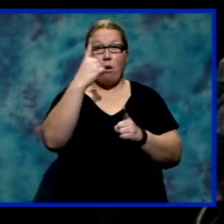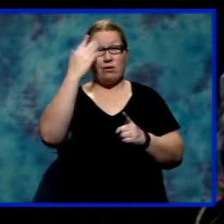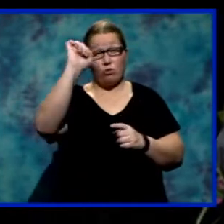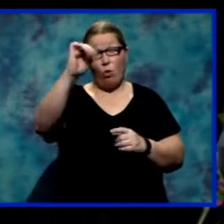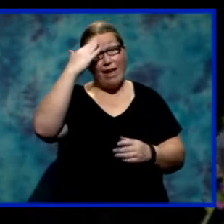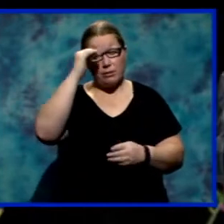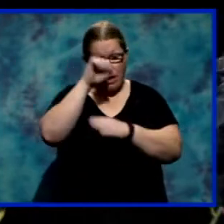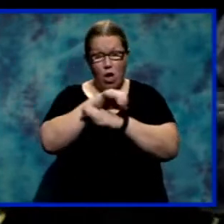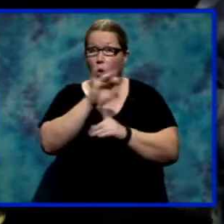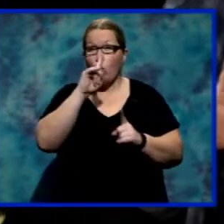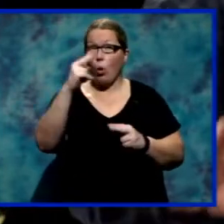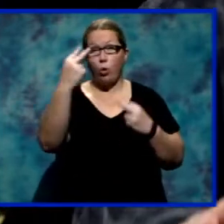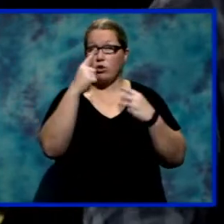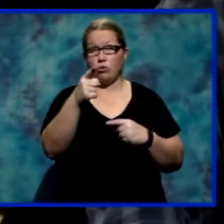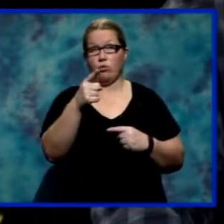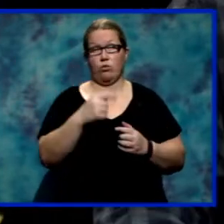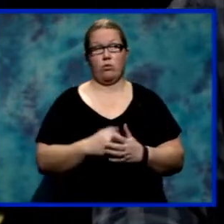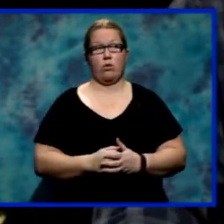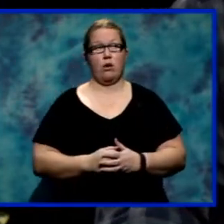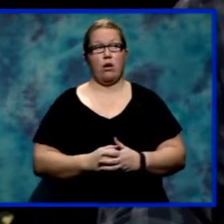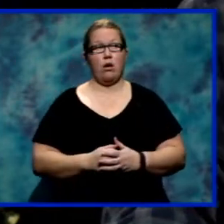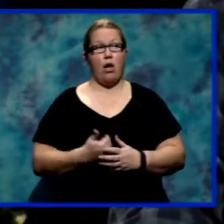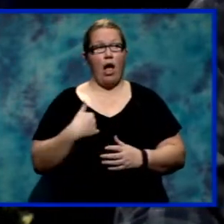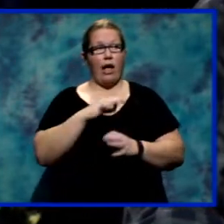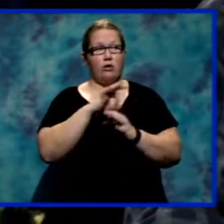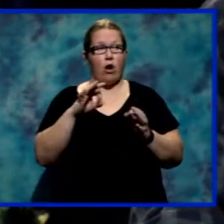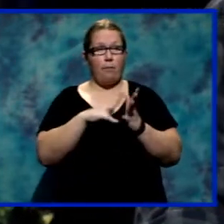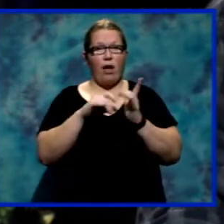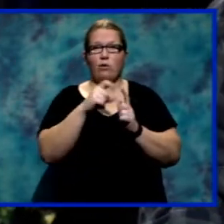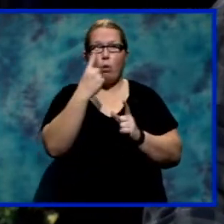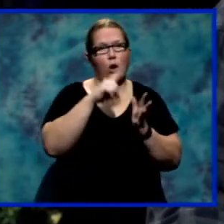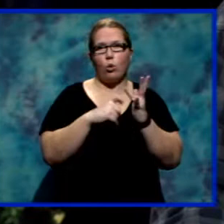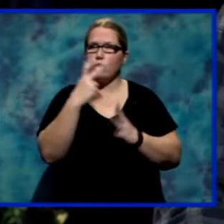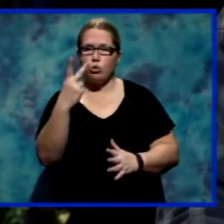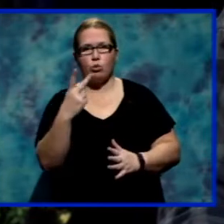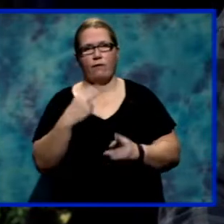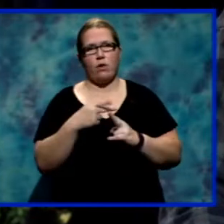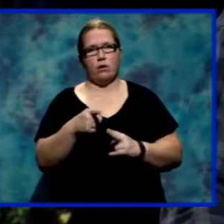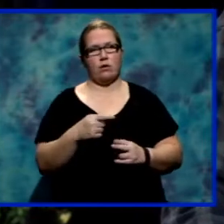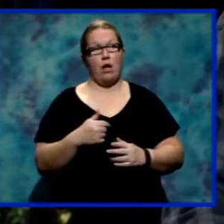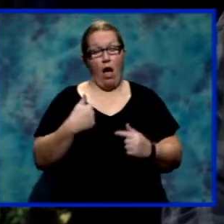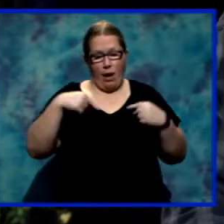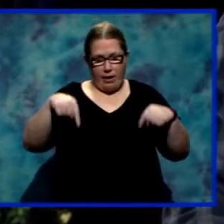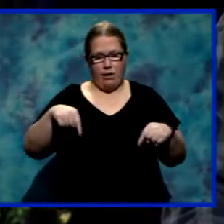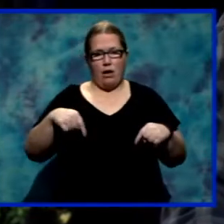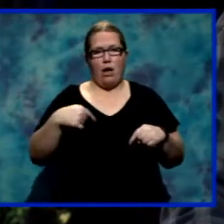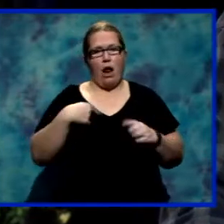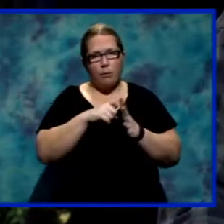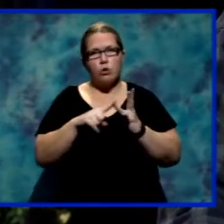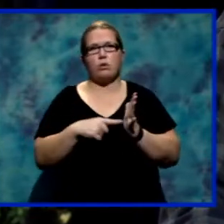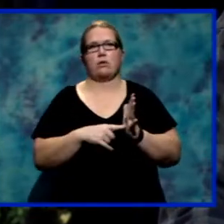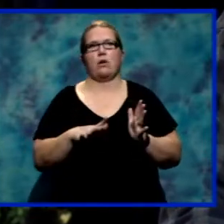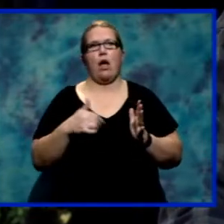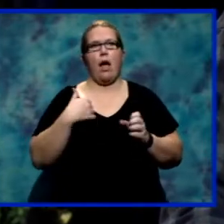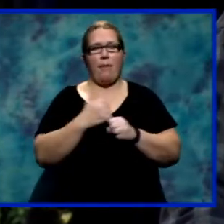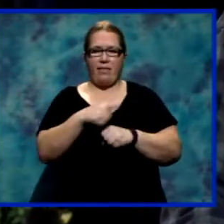look at this. And I don't mind if there's only one or two for this. This is okay. But I'm here and I'm doing it and I'm making